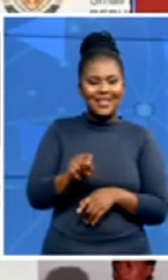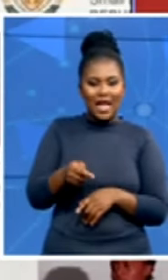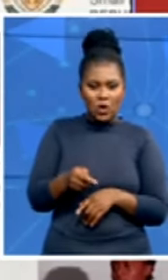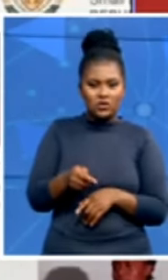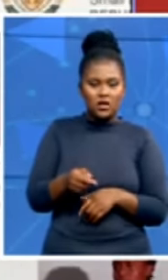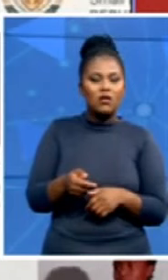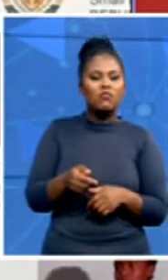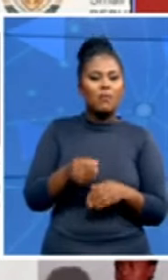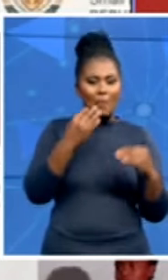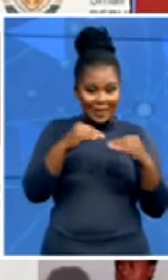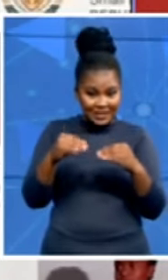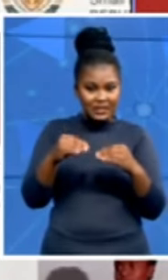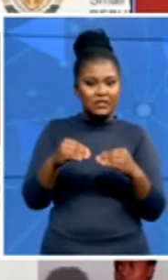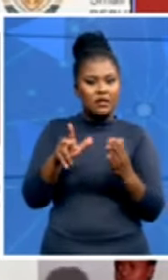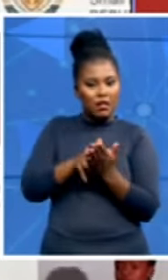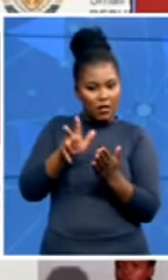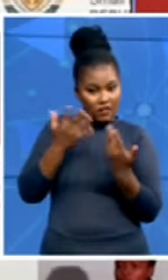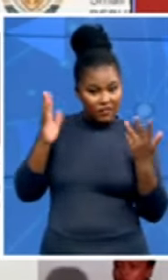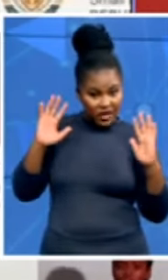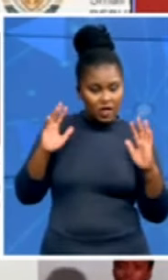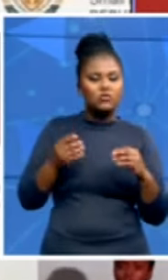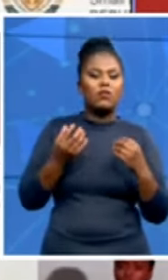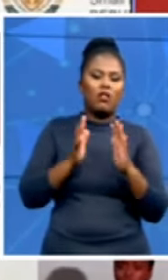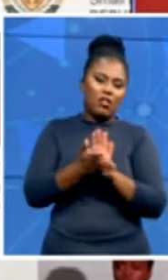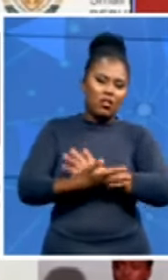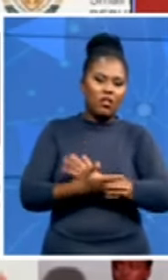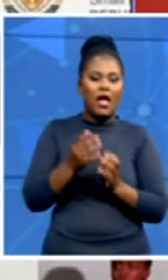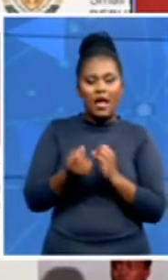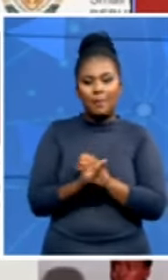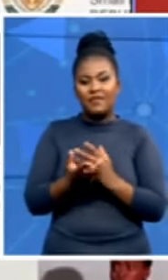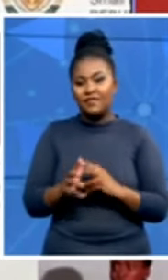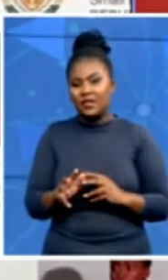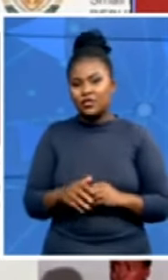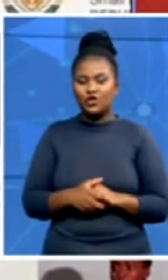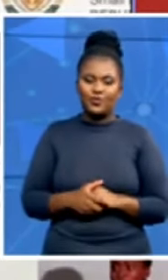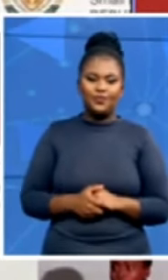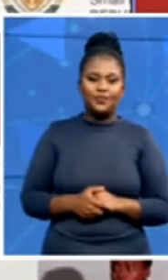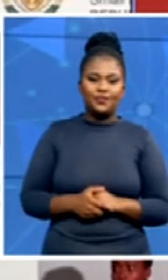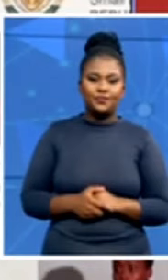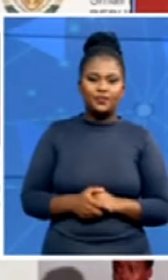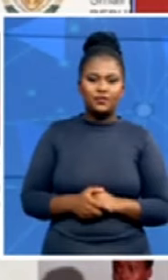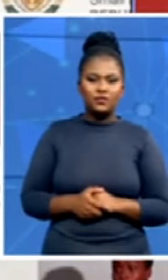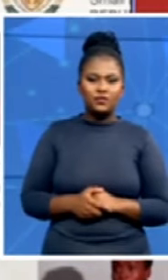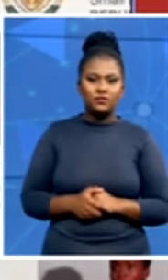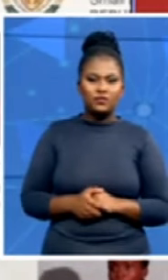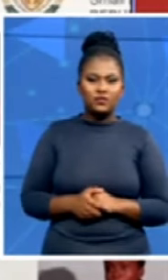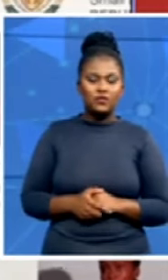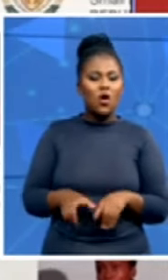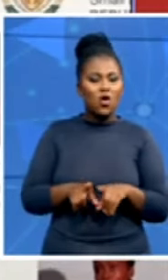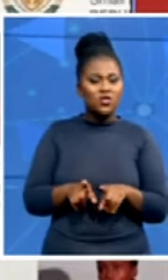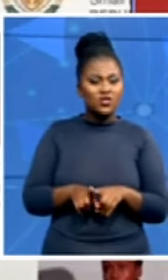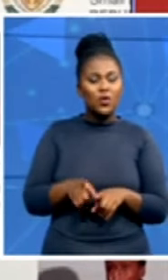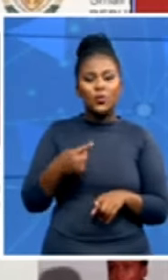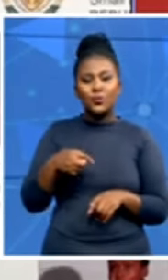of looking at the jobs, according to the reports, again, the reference is made to approximately